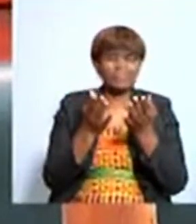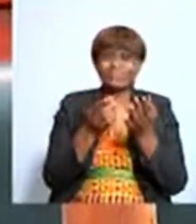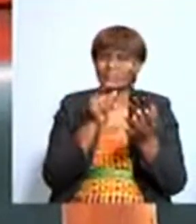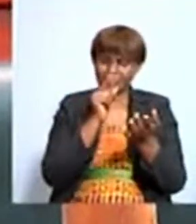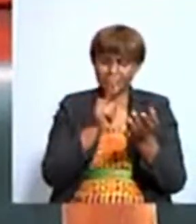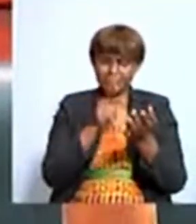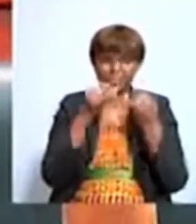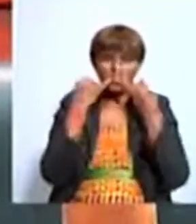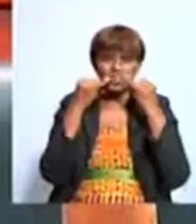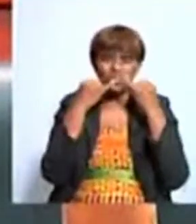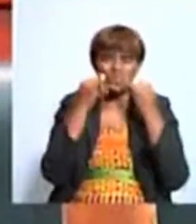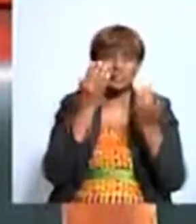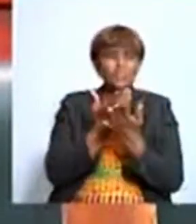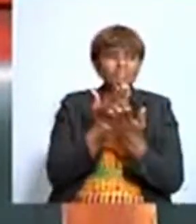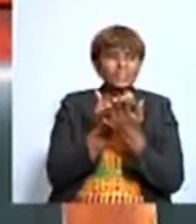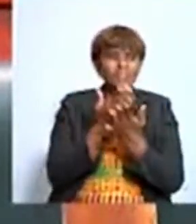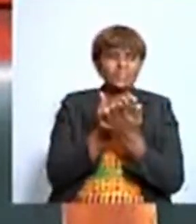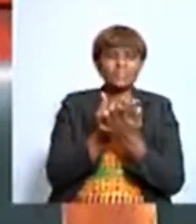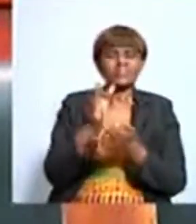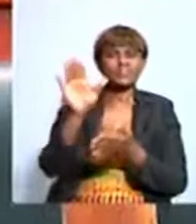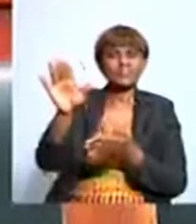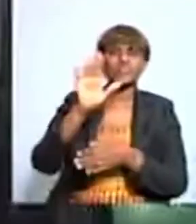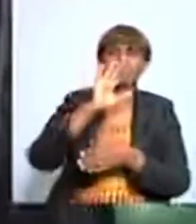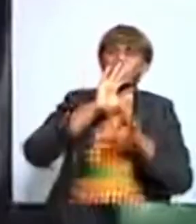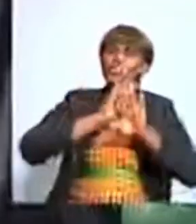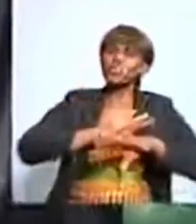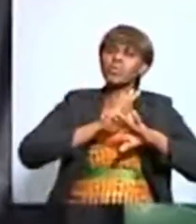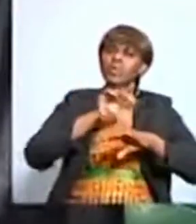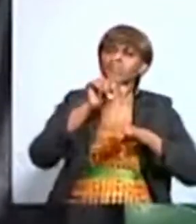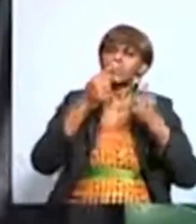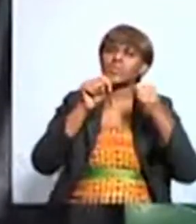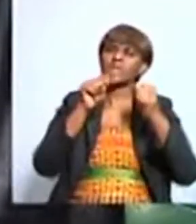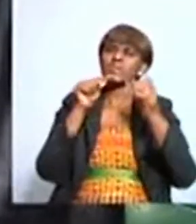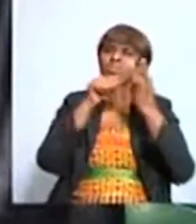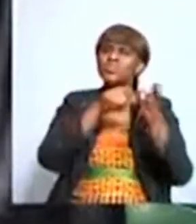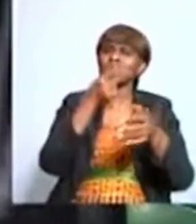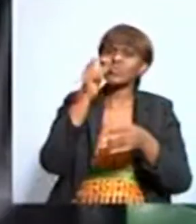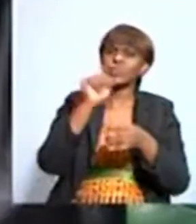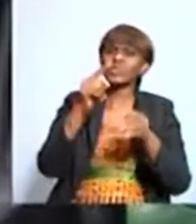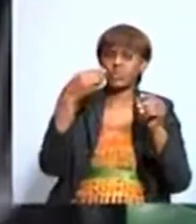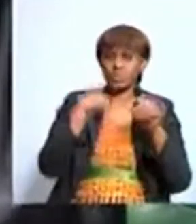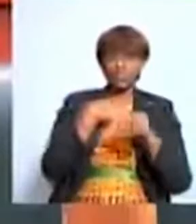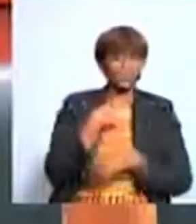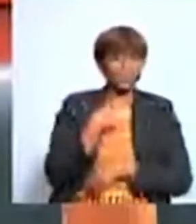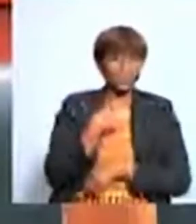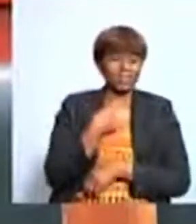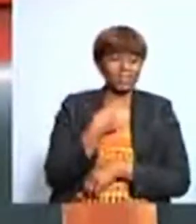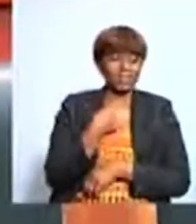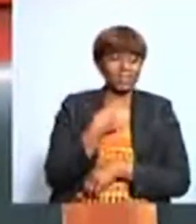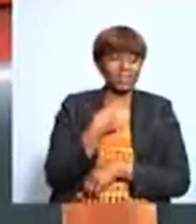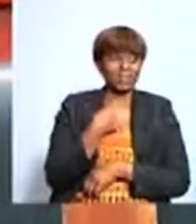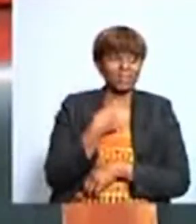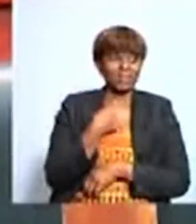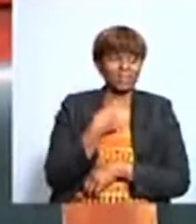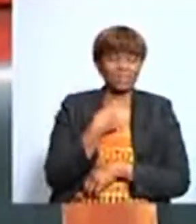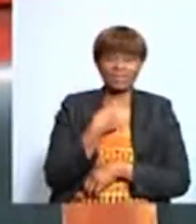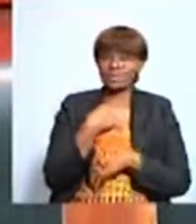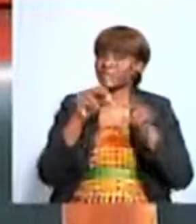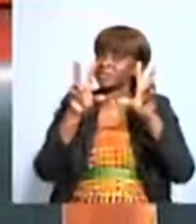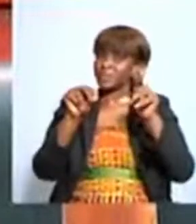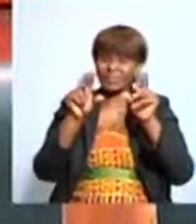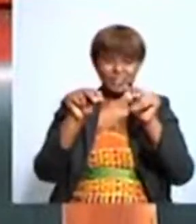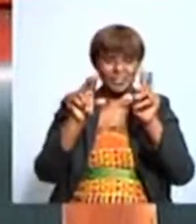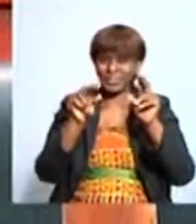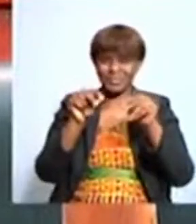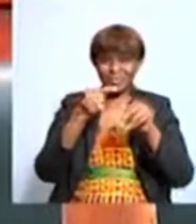suggesting that So the chair... what you are trying to raise a point of on me? Voice intonation, Mr. Chairman.